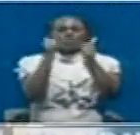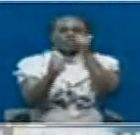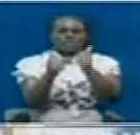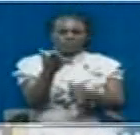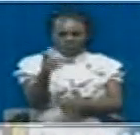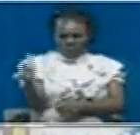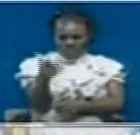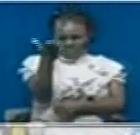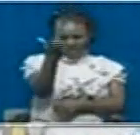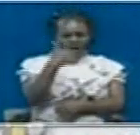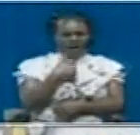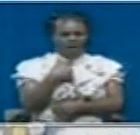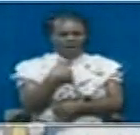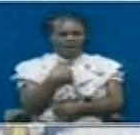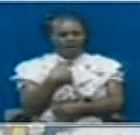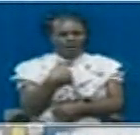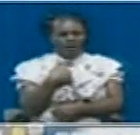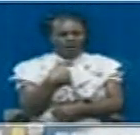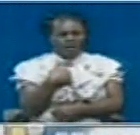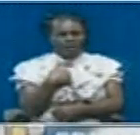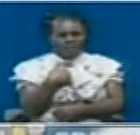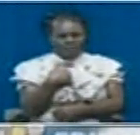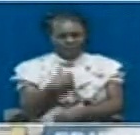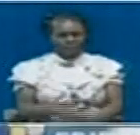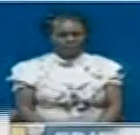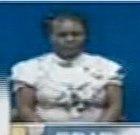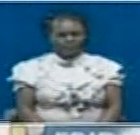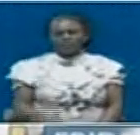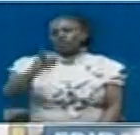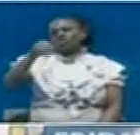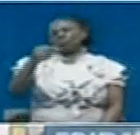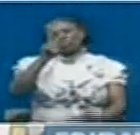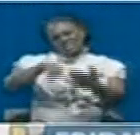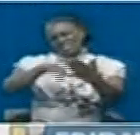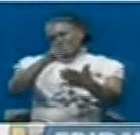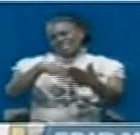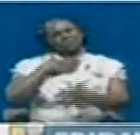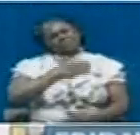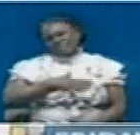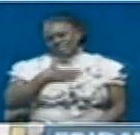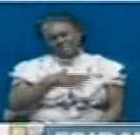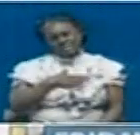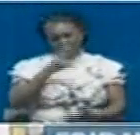cue utaisoma tu. Gosh. Or what? Jugush, jugush. Soma.